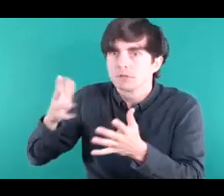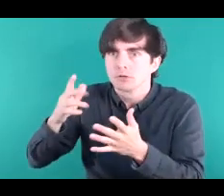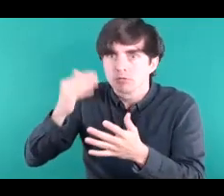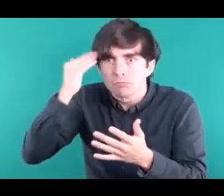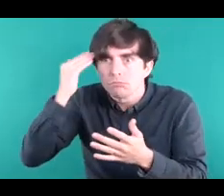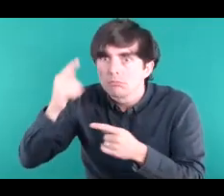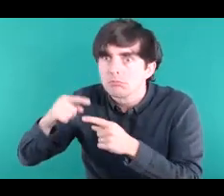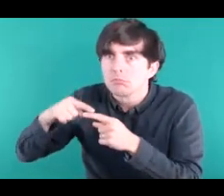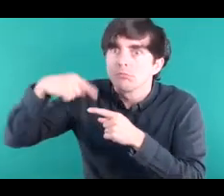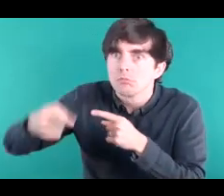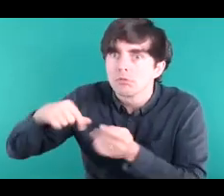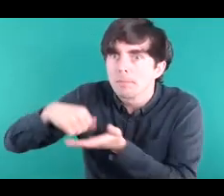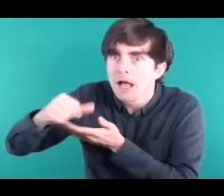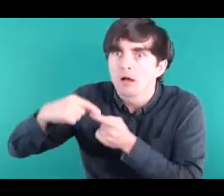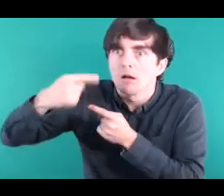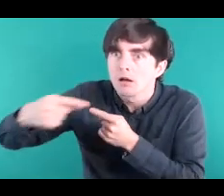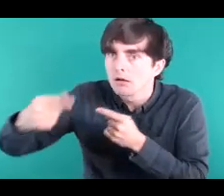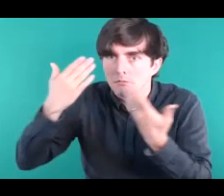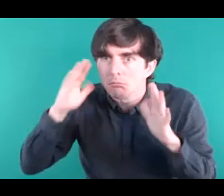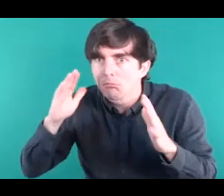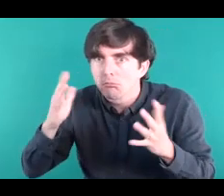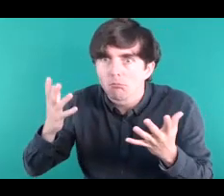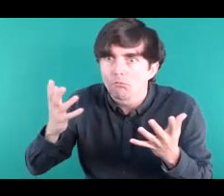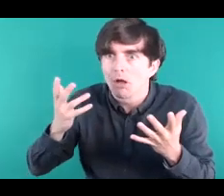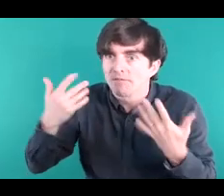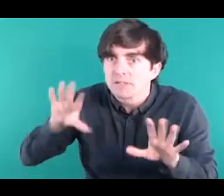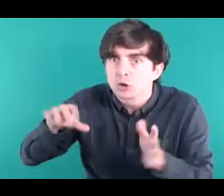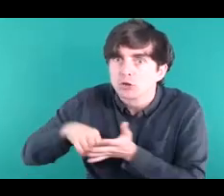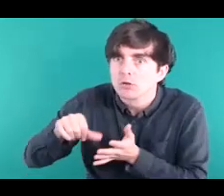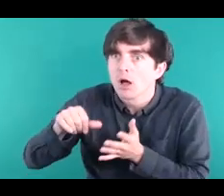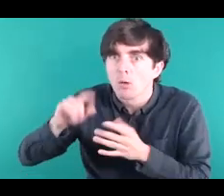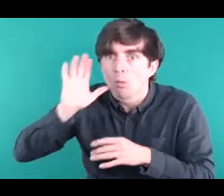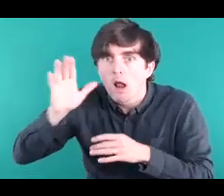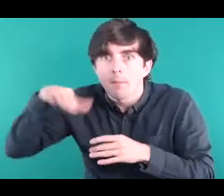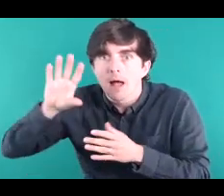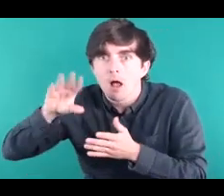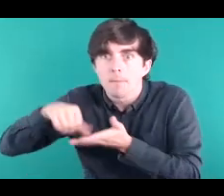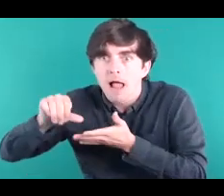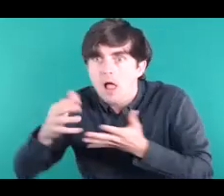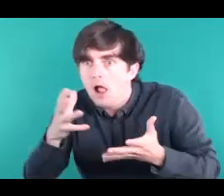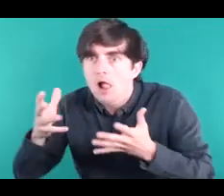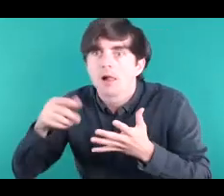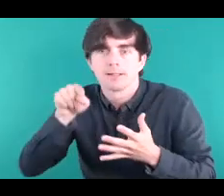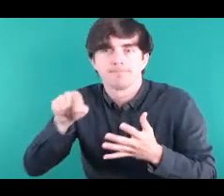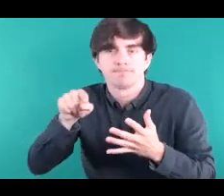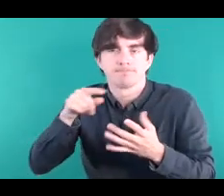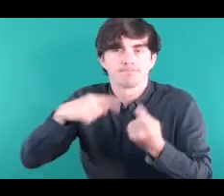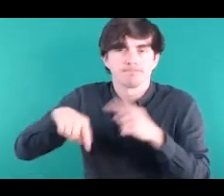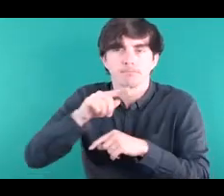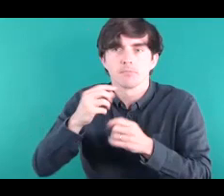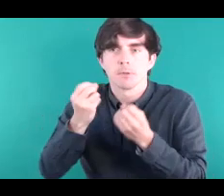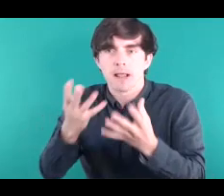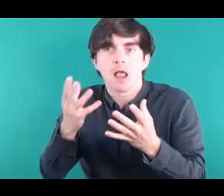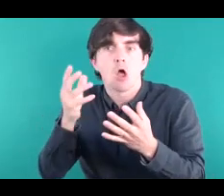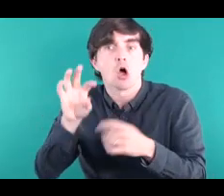distribution. Several states in India, Mauritius, for instance, as targeted people who are benefiting